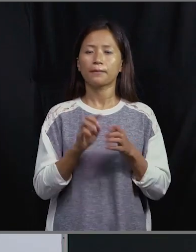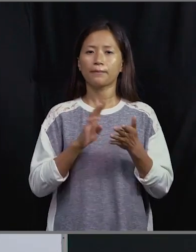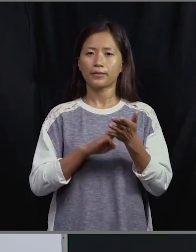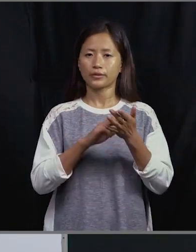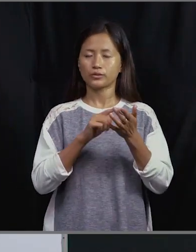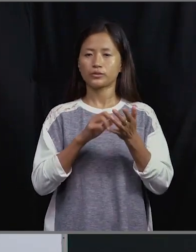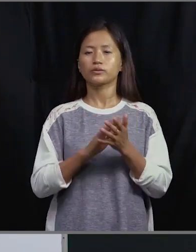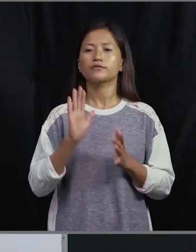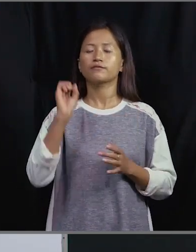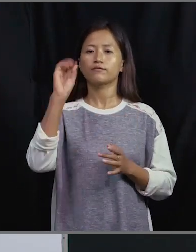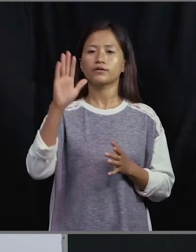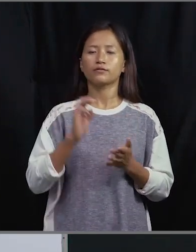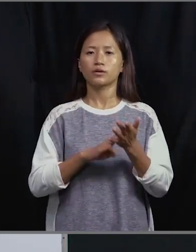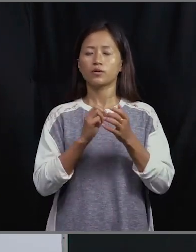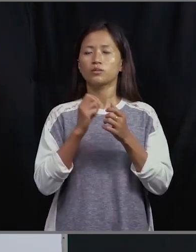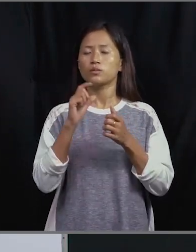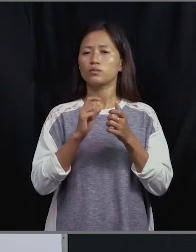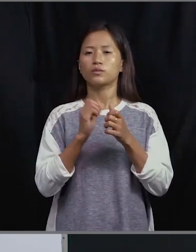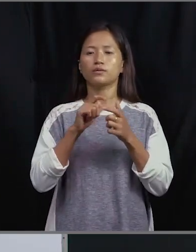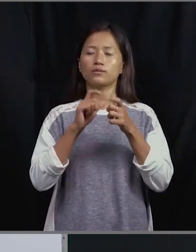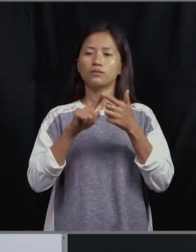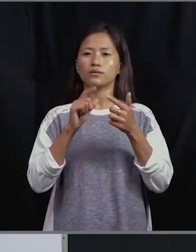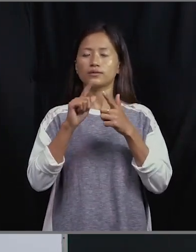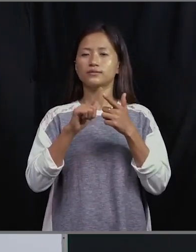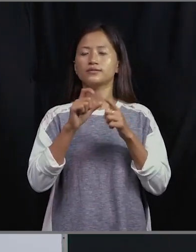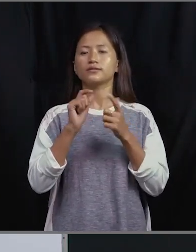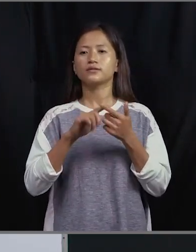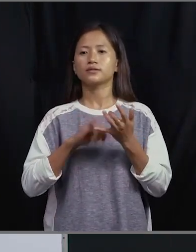moles. According to the balanced chemical equation,